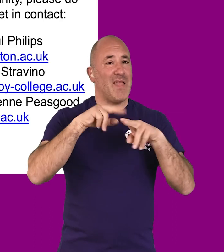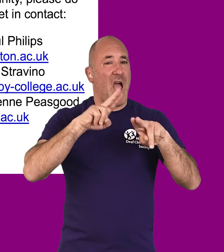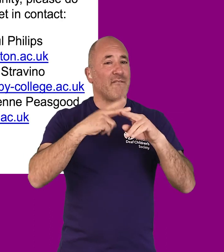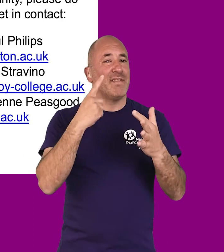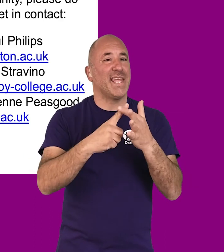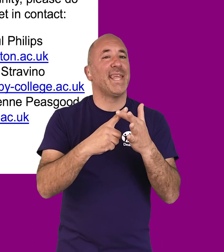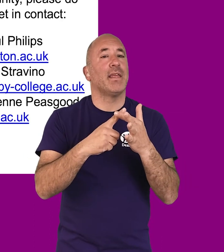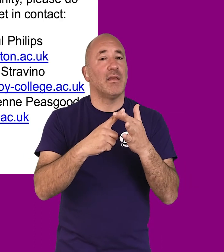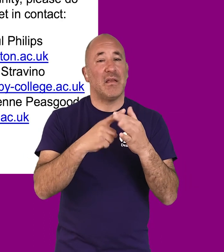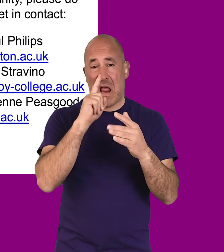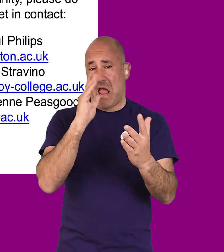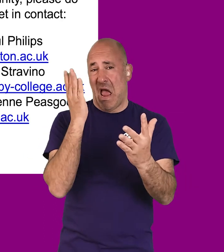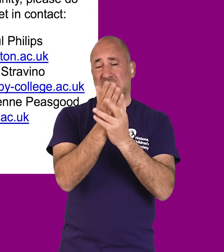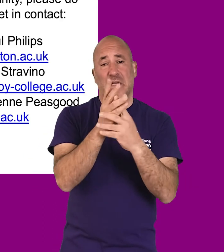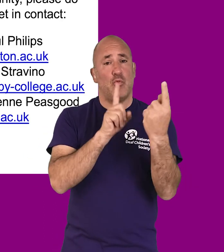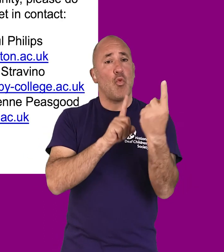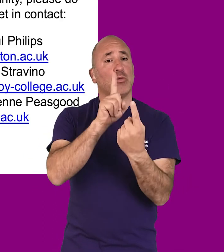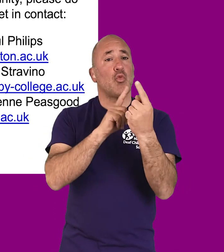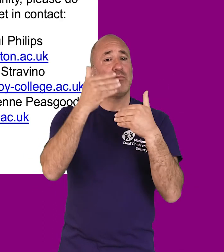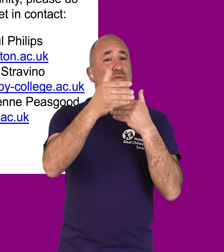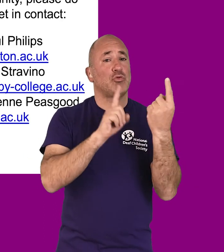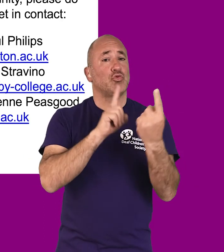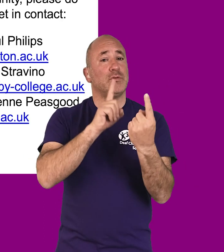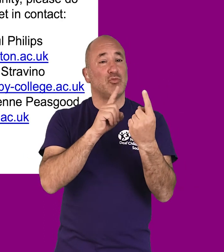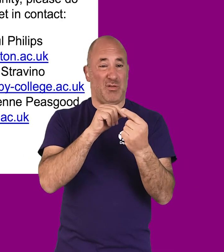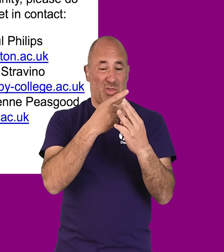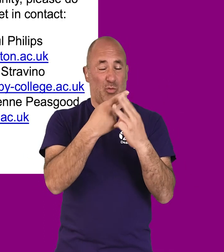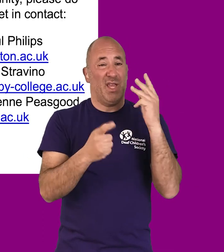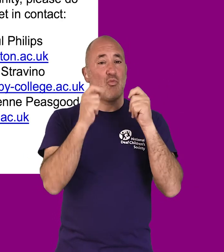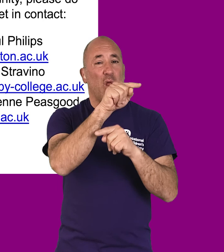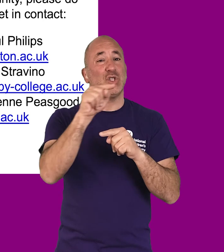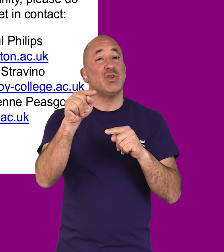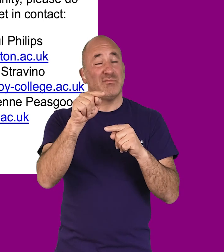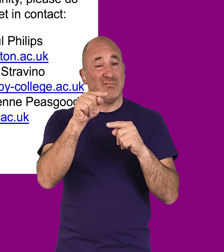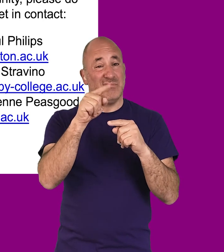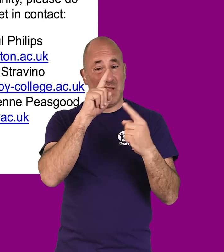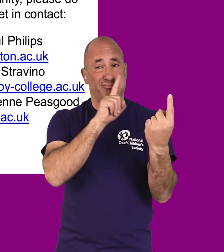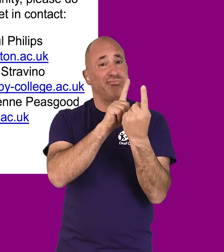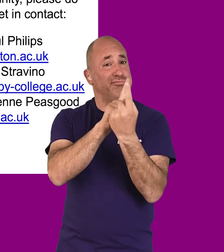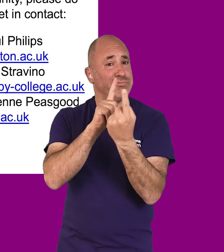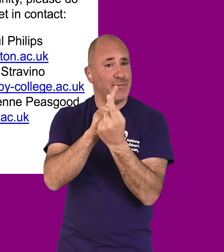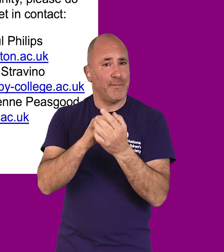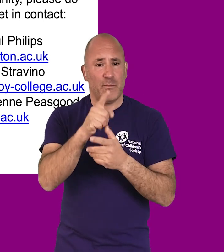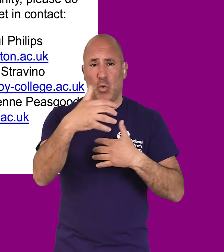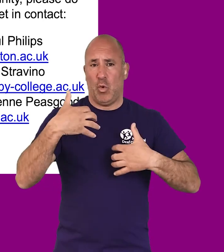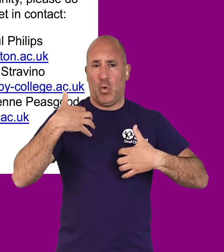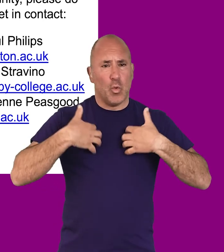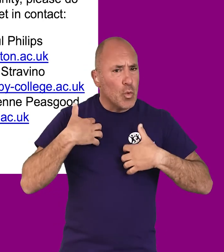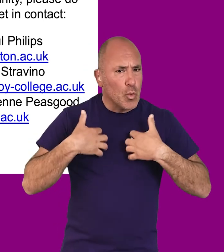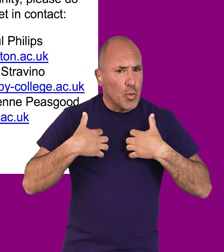And FE leaders can access one-to-one sessions with the leaders of these 3